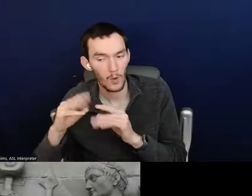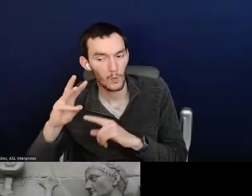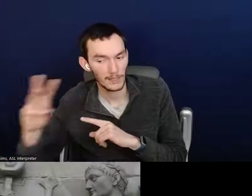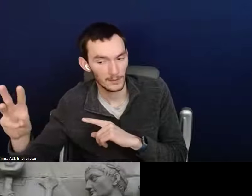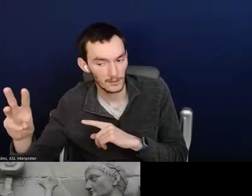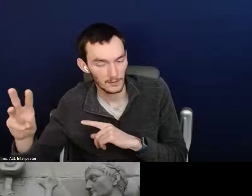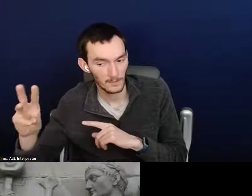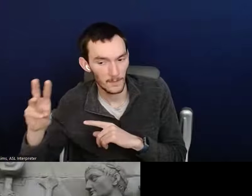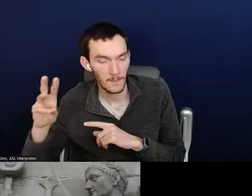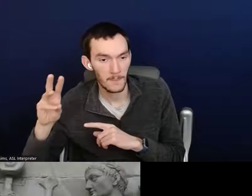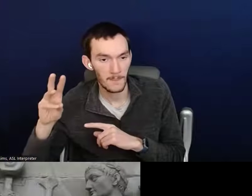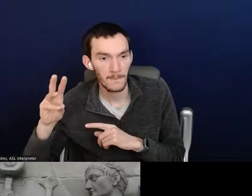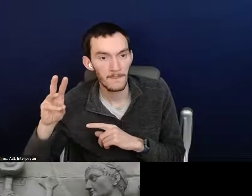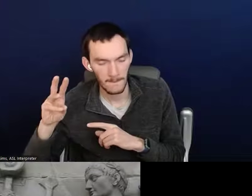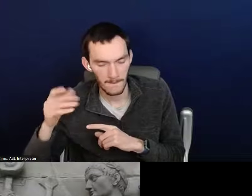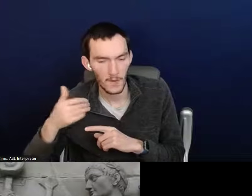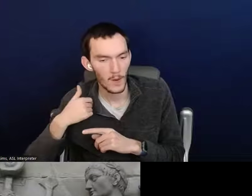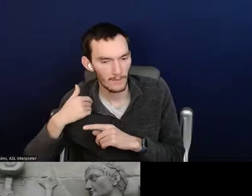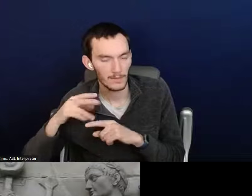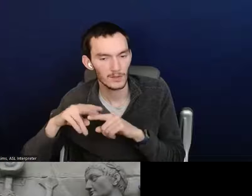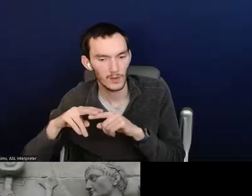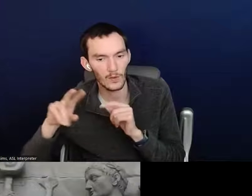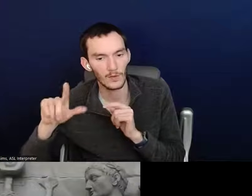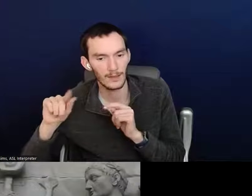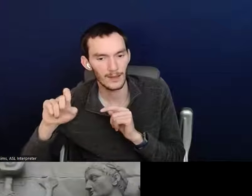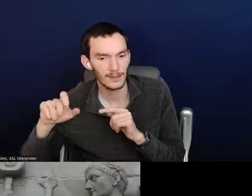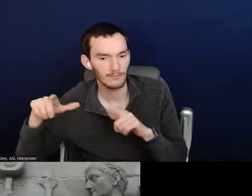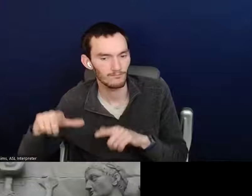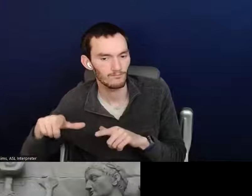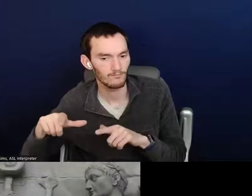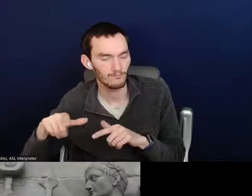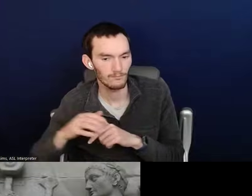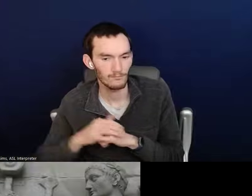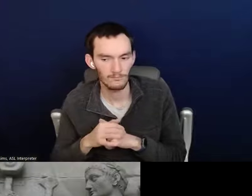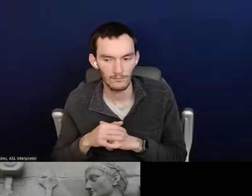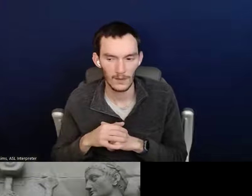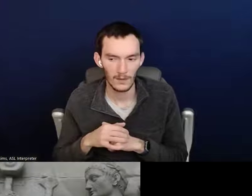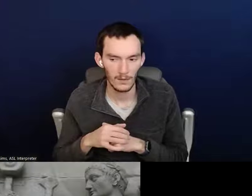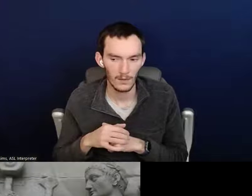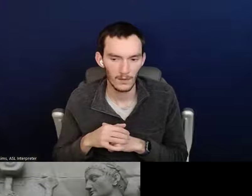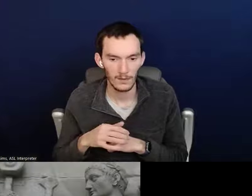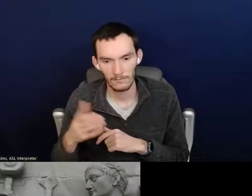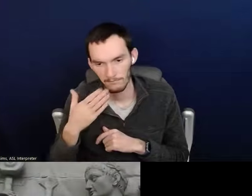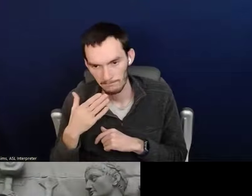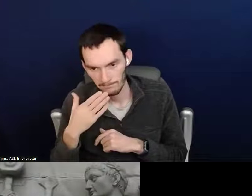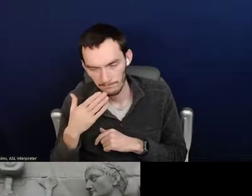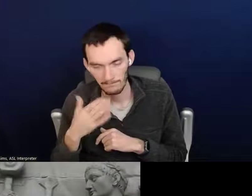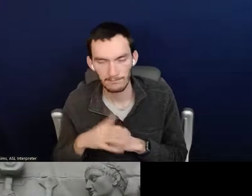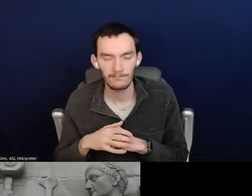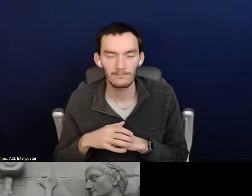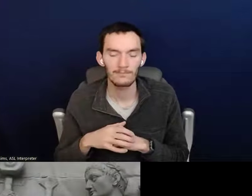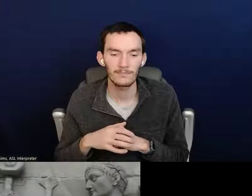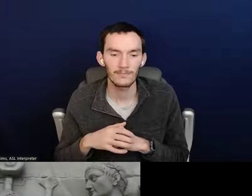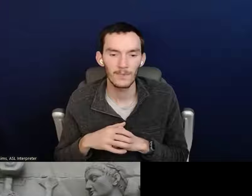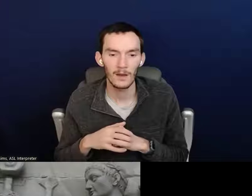west, you do have salt lakes. All right, excellent. Thank you. And there were also